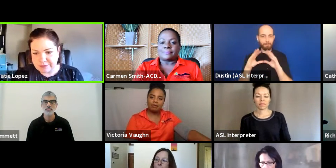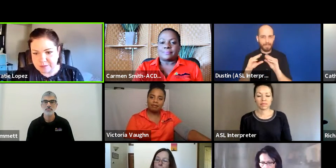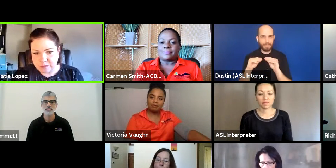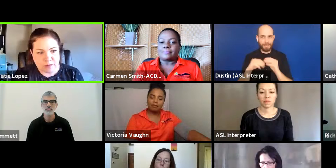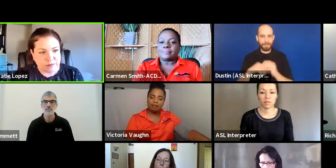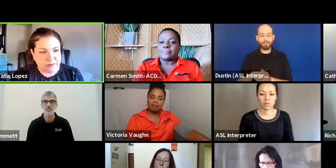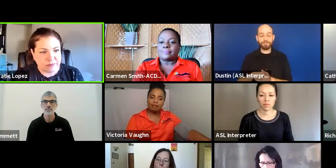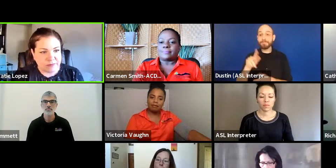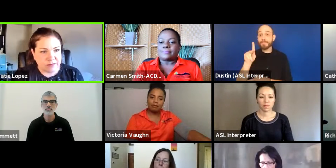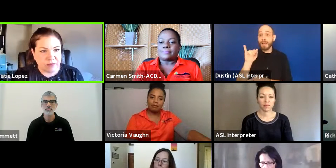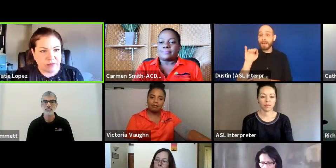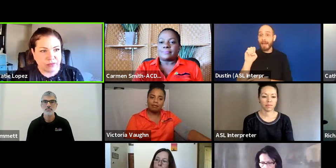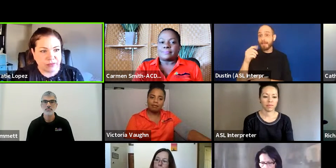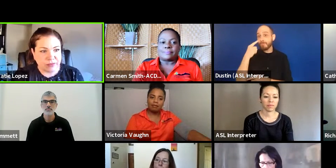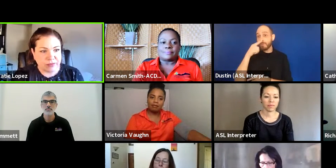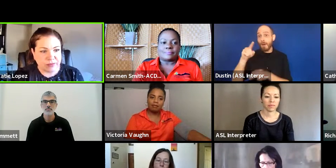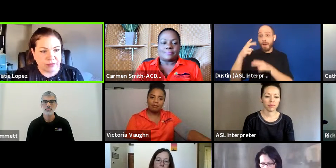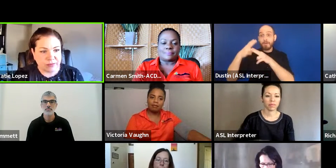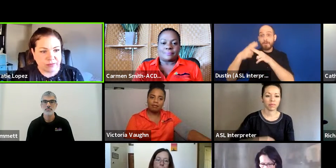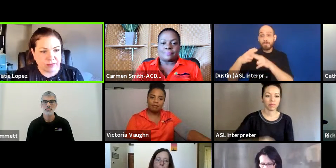Katie, can we have a roll call, please?